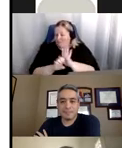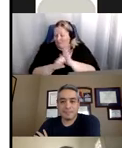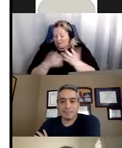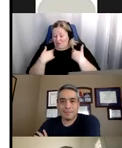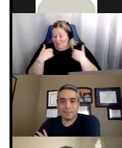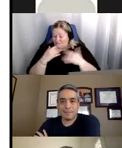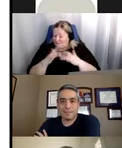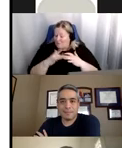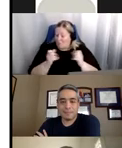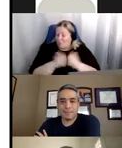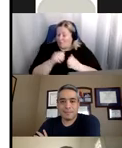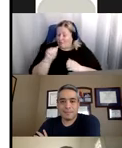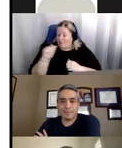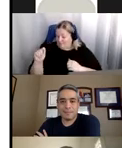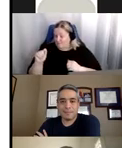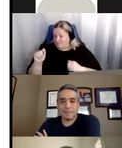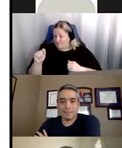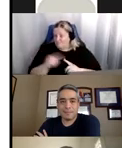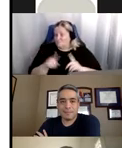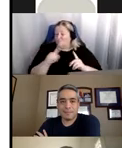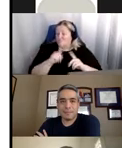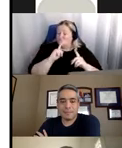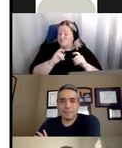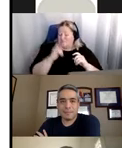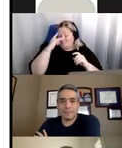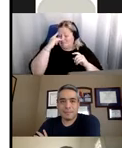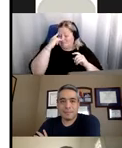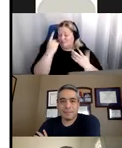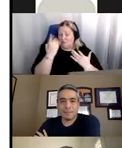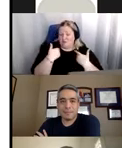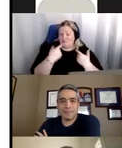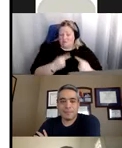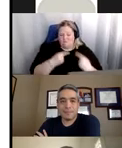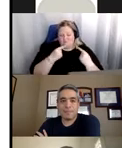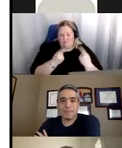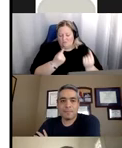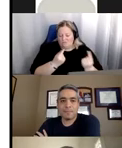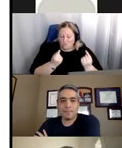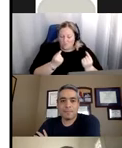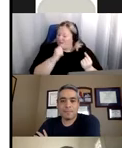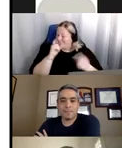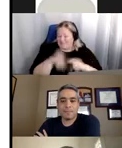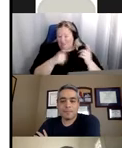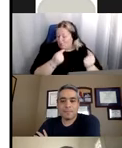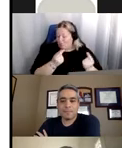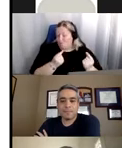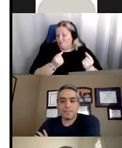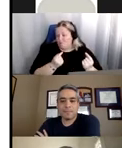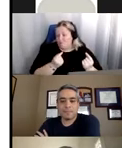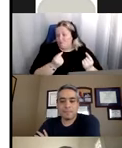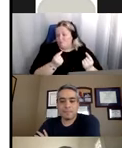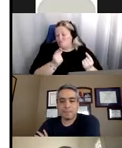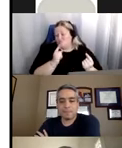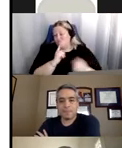with assistive technology. I really just think that if someone has something that they struggle with doing or they're not able to do, it's really a matter